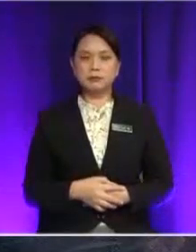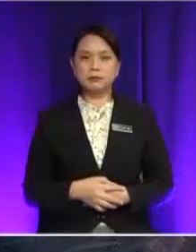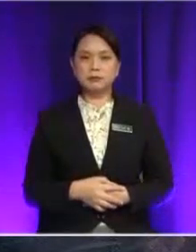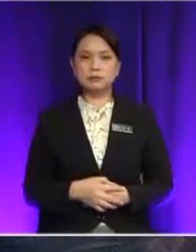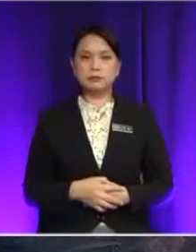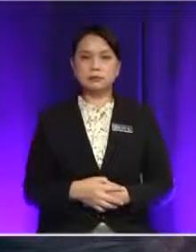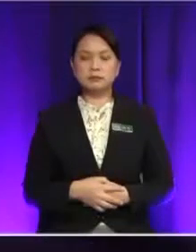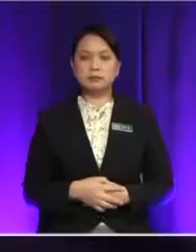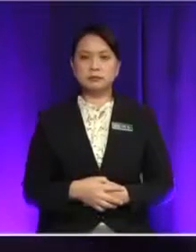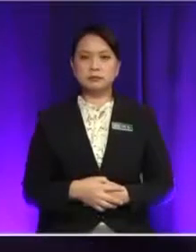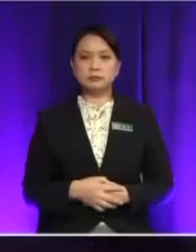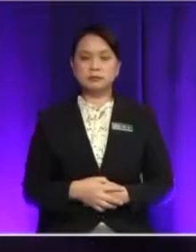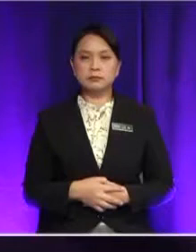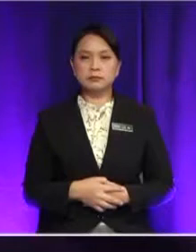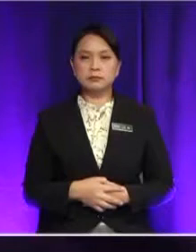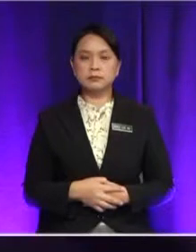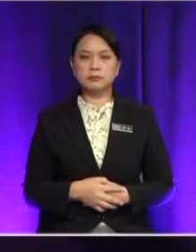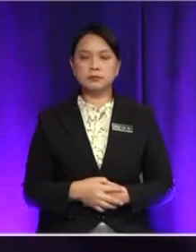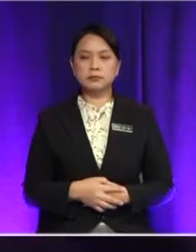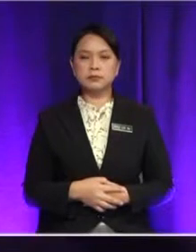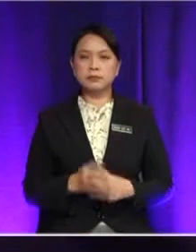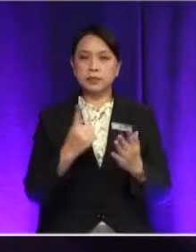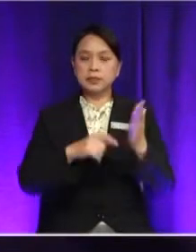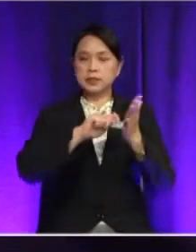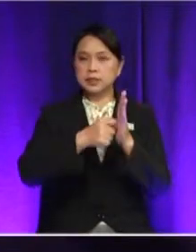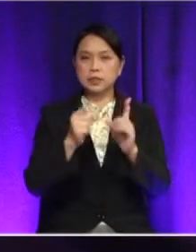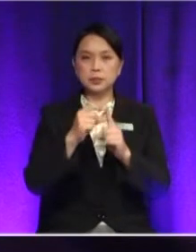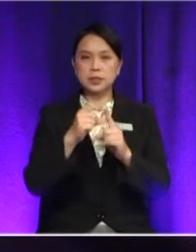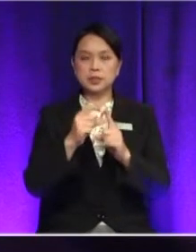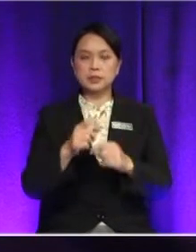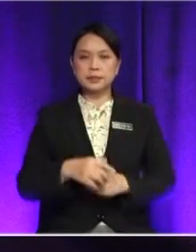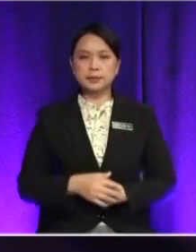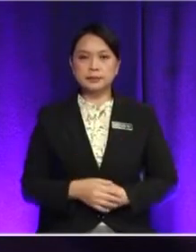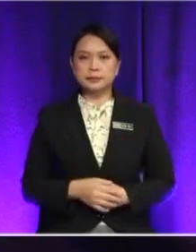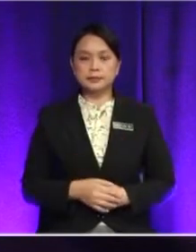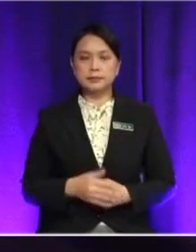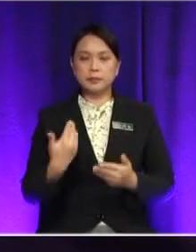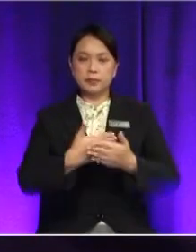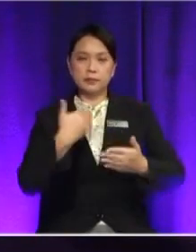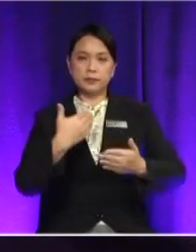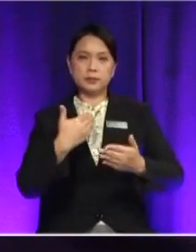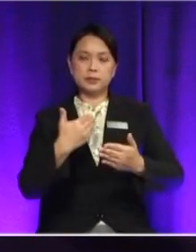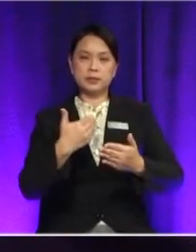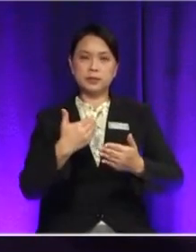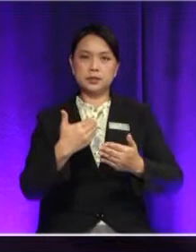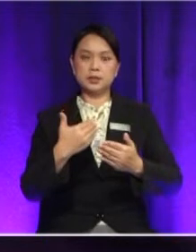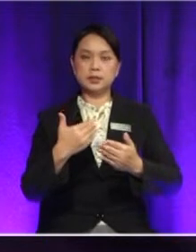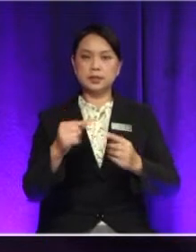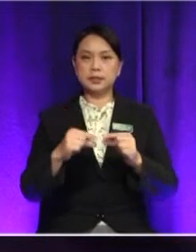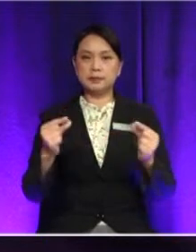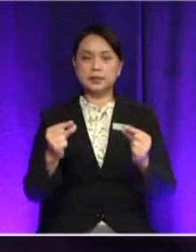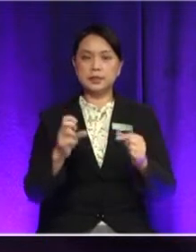give a shot, madam? Yes, Alia. So what are the keywords, Alia? The keyword before the gaps are influence,